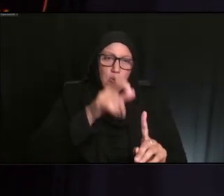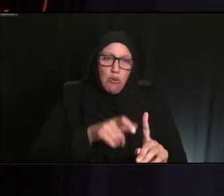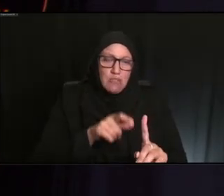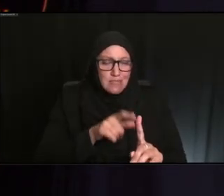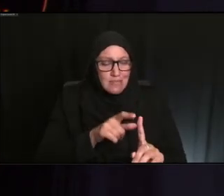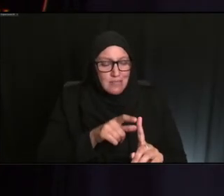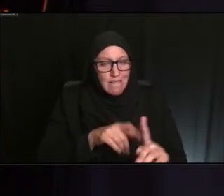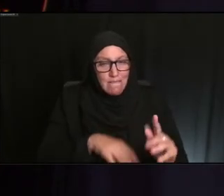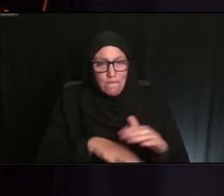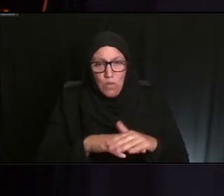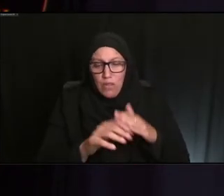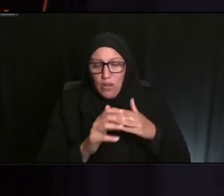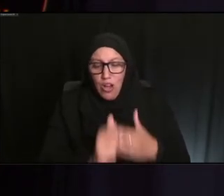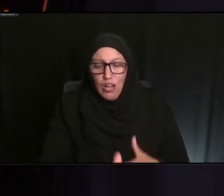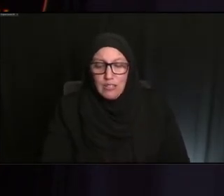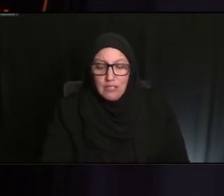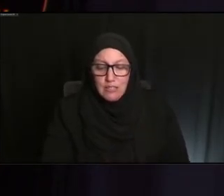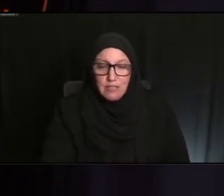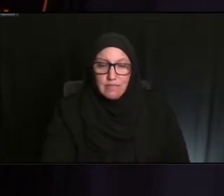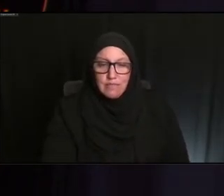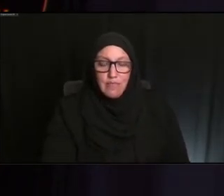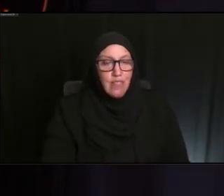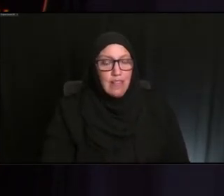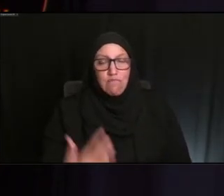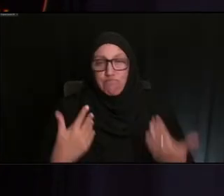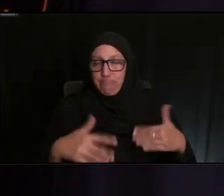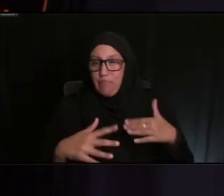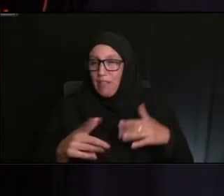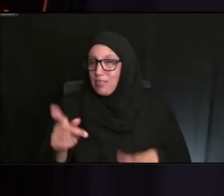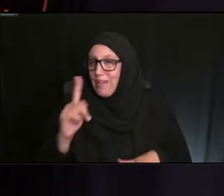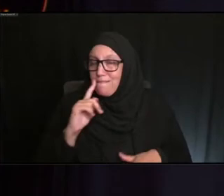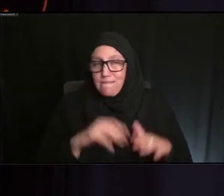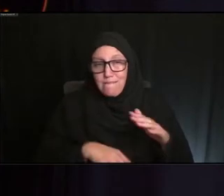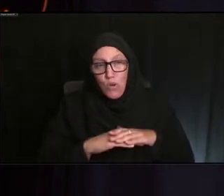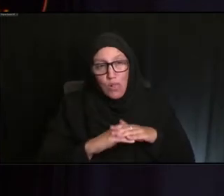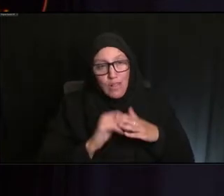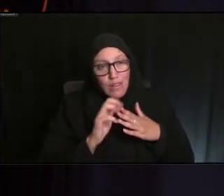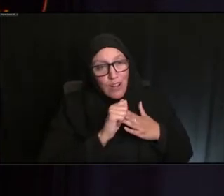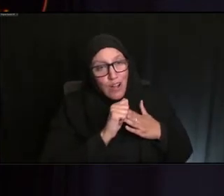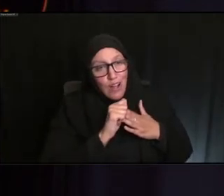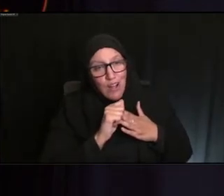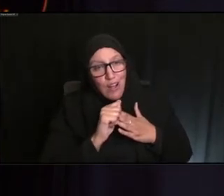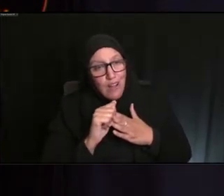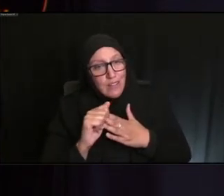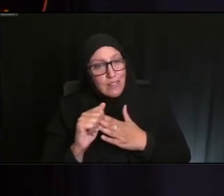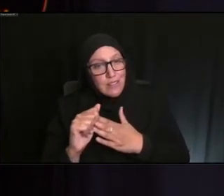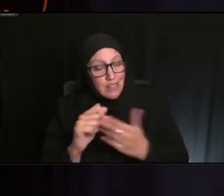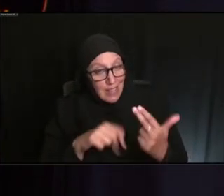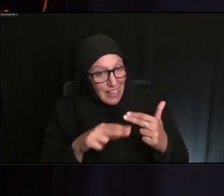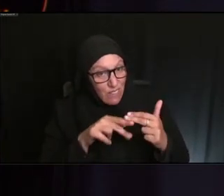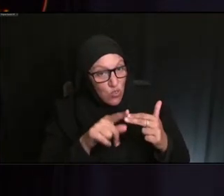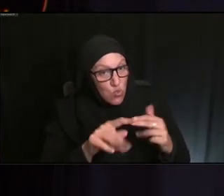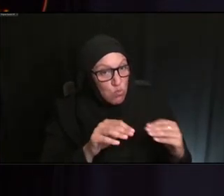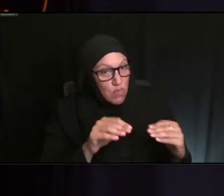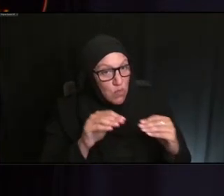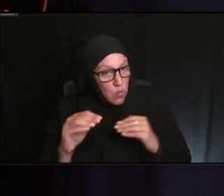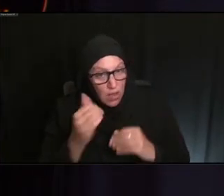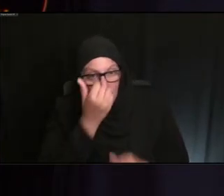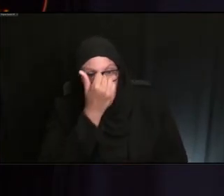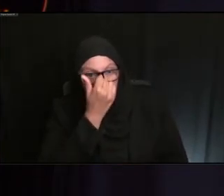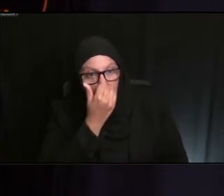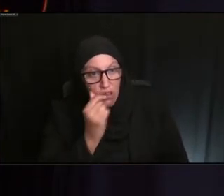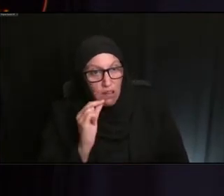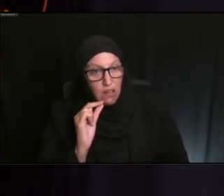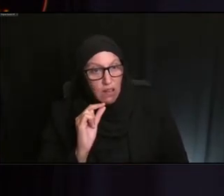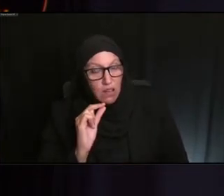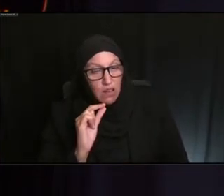They are so well guided that even if I was to move away from them a fraction, I've deviated